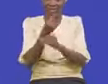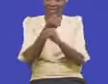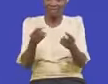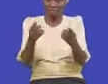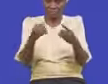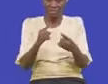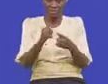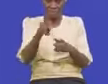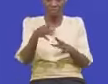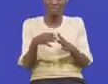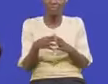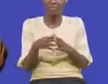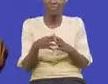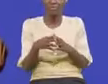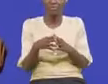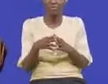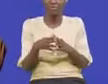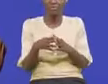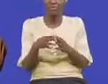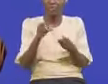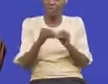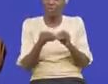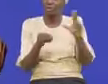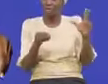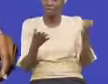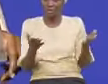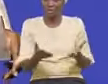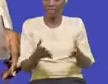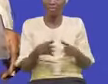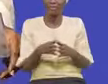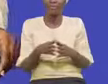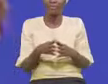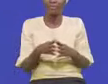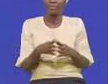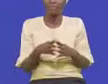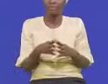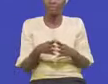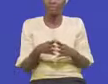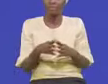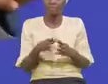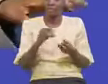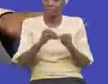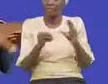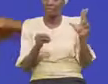Ema ɣia ɖeɖe kpɔkpɔ va na o. Nyakpɔ tɔlia.